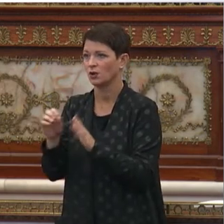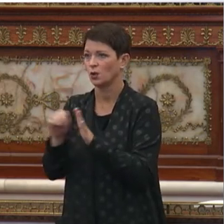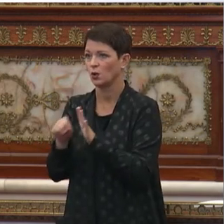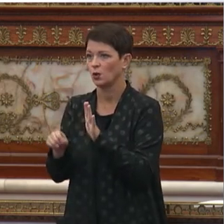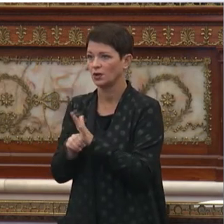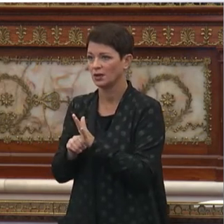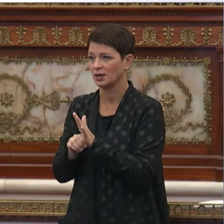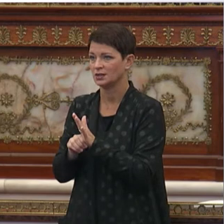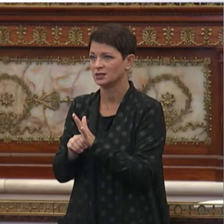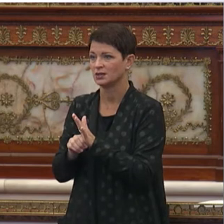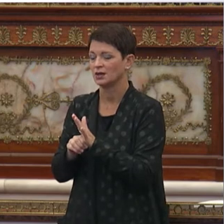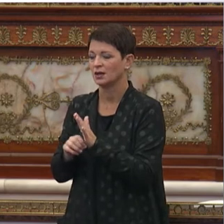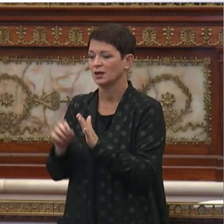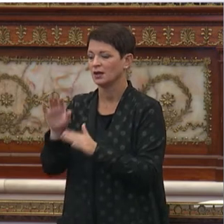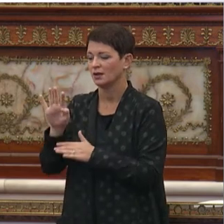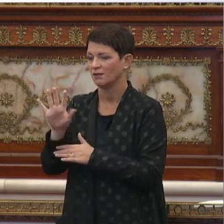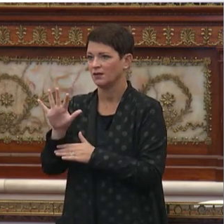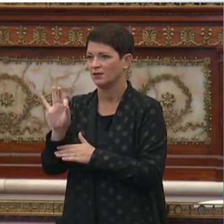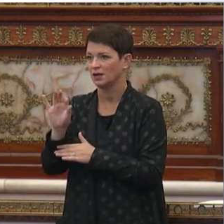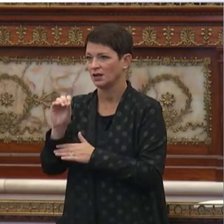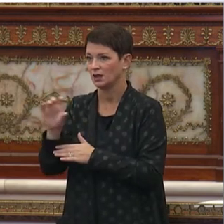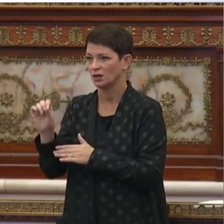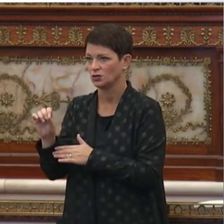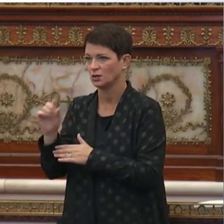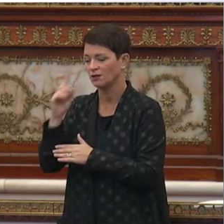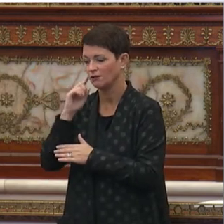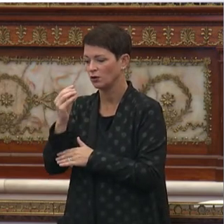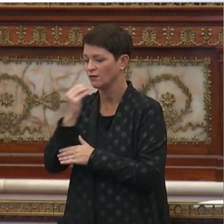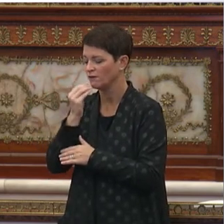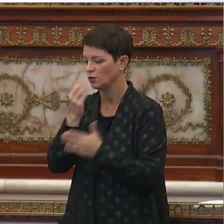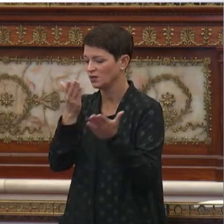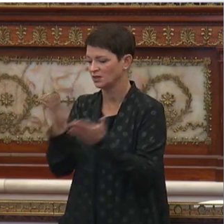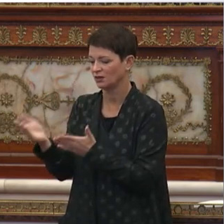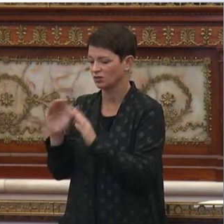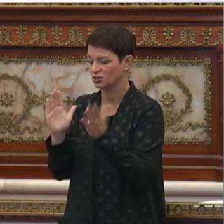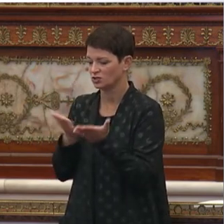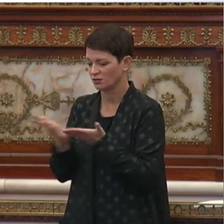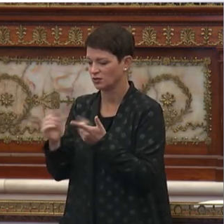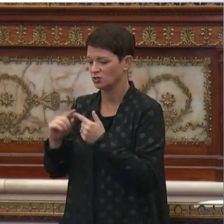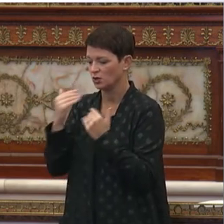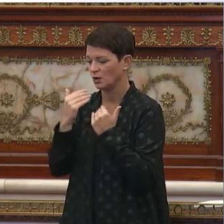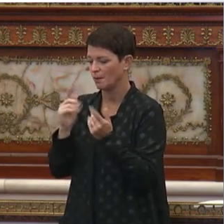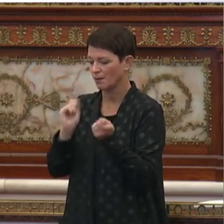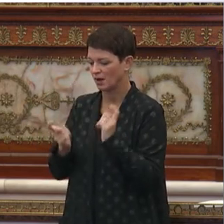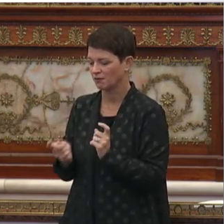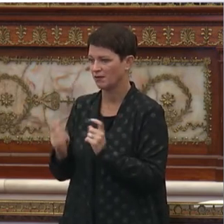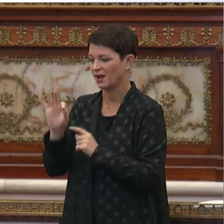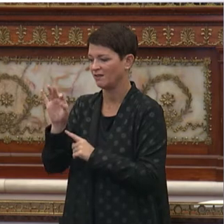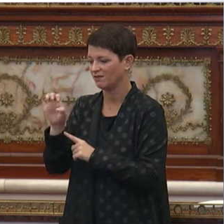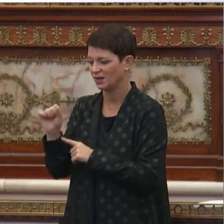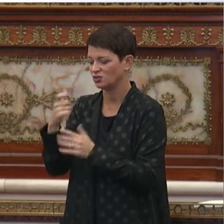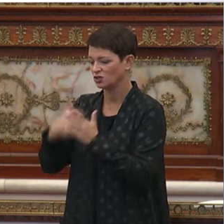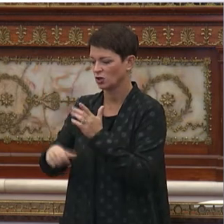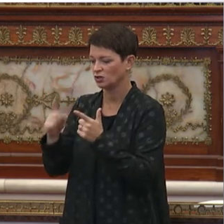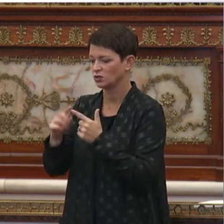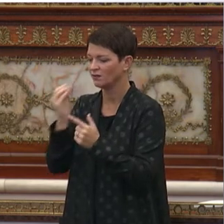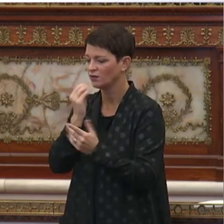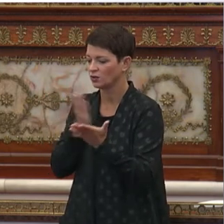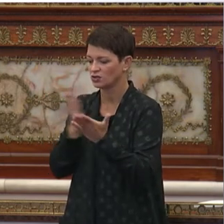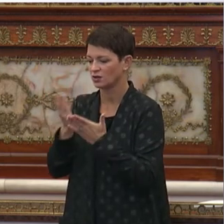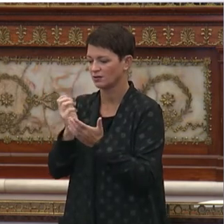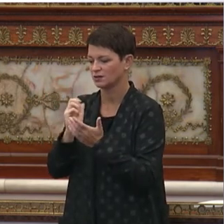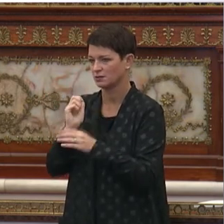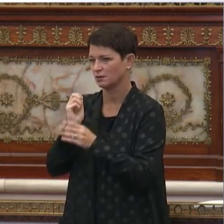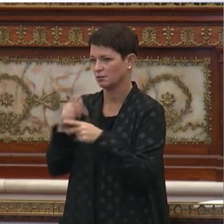Chapter 95100 of the Philadelphia Code, entitled Food Delivery Services, to modify the limitation on fees charged to food service